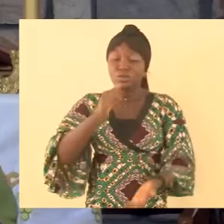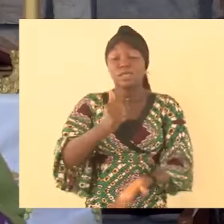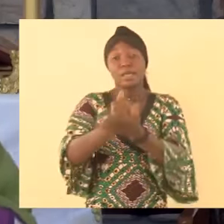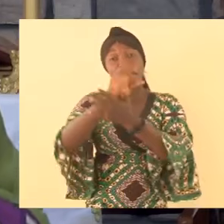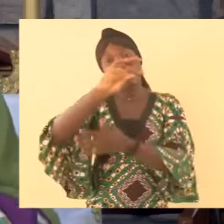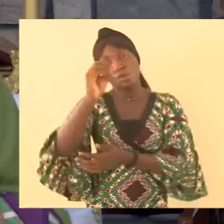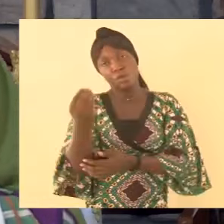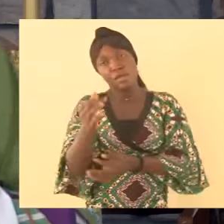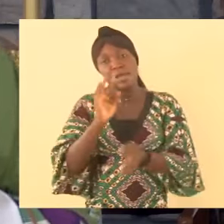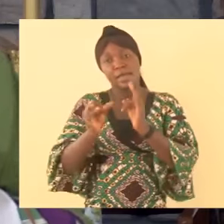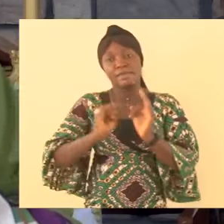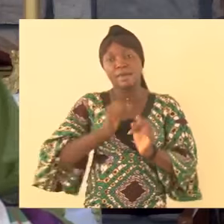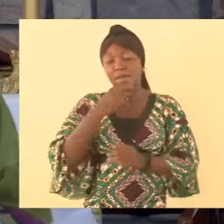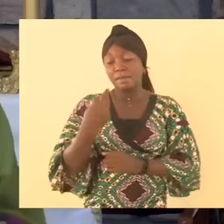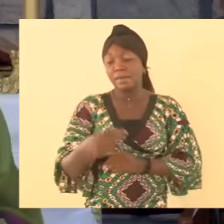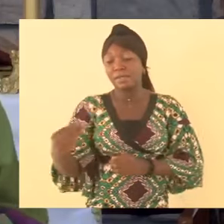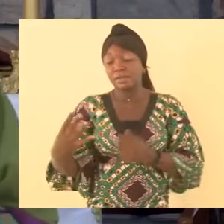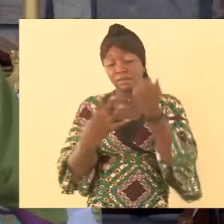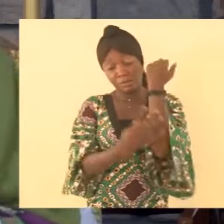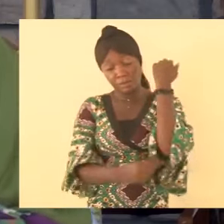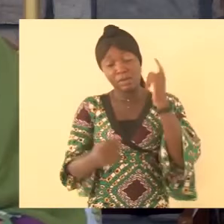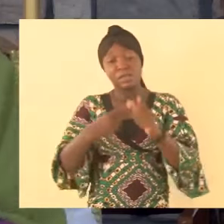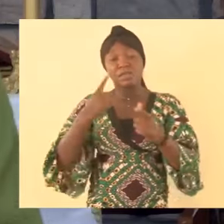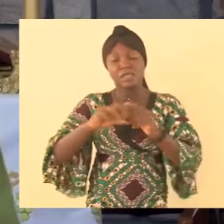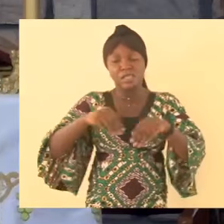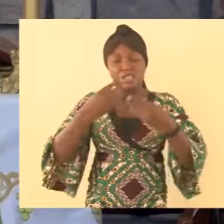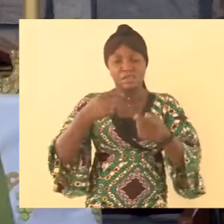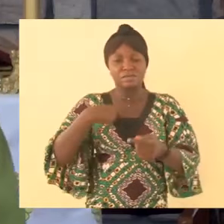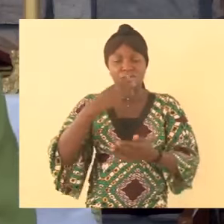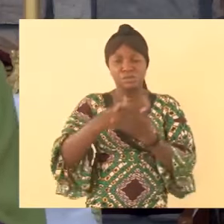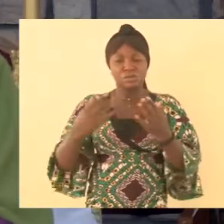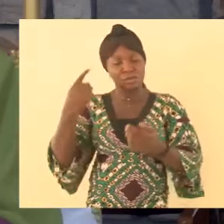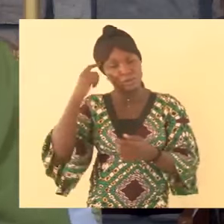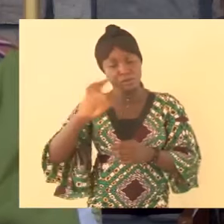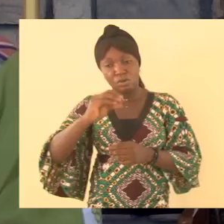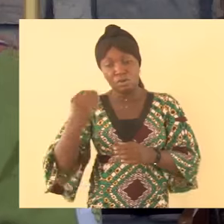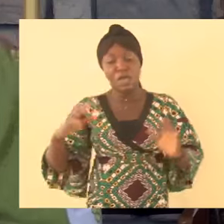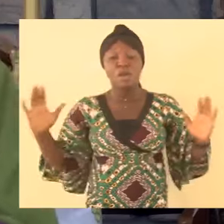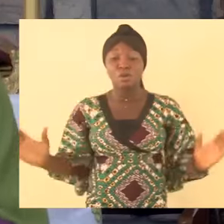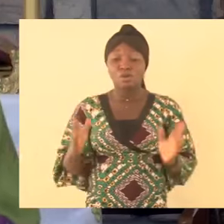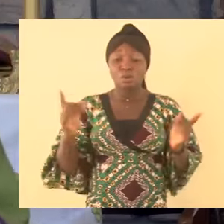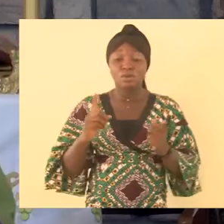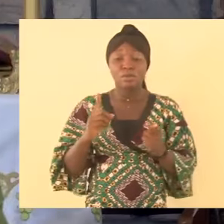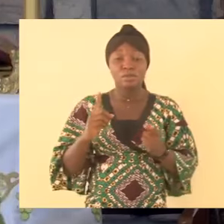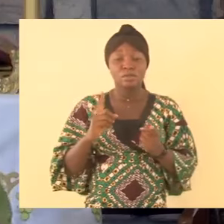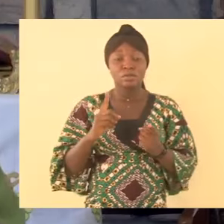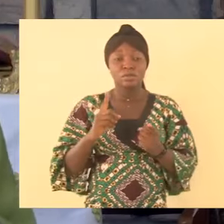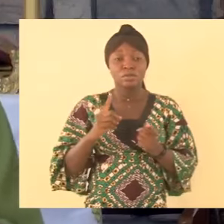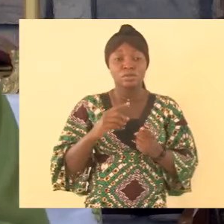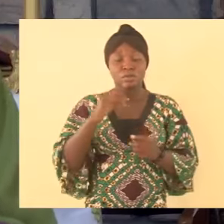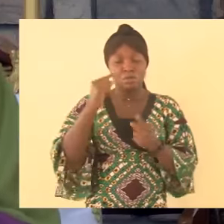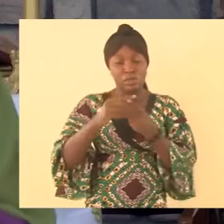others. If I am materially poor, then give me something for others. Give me courage to encourage others. Give